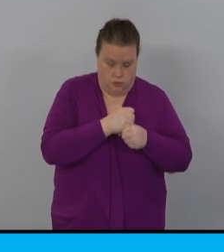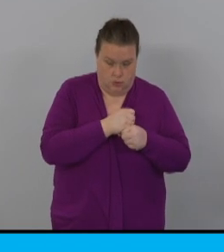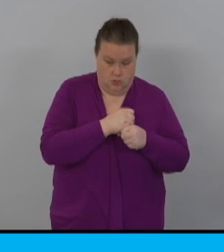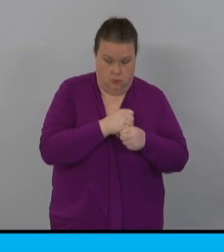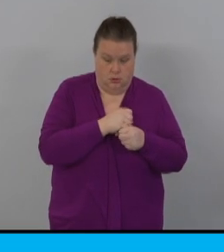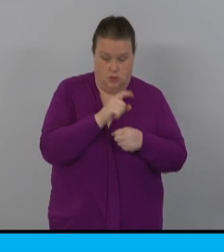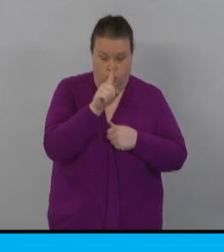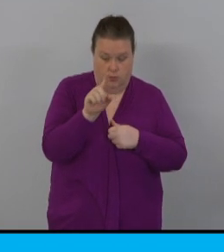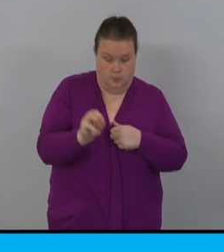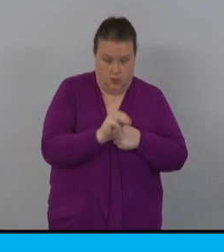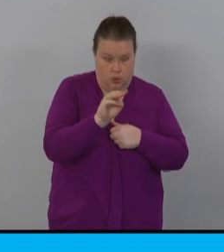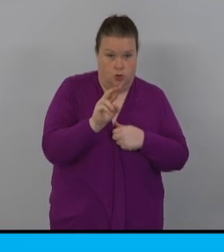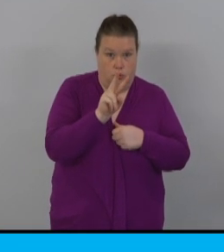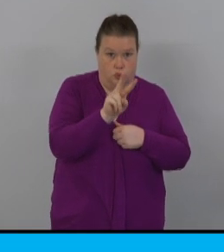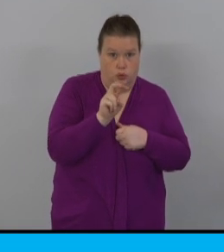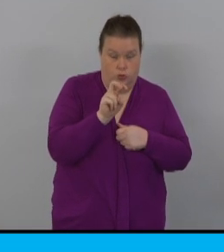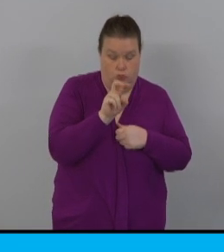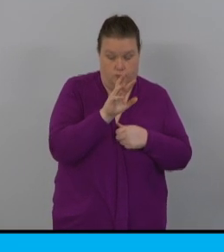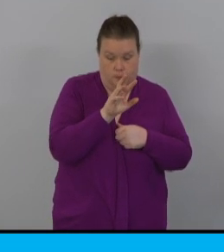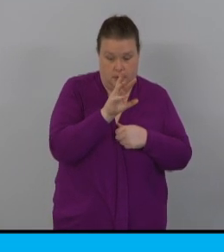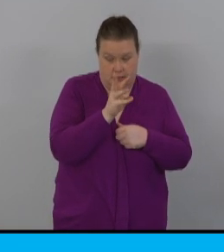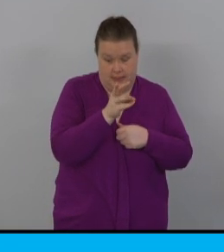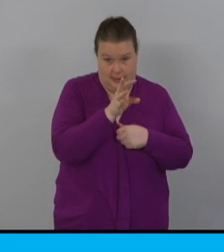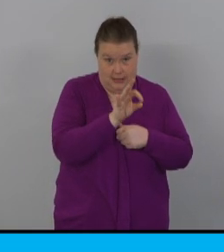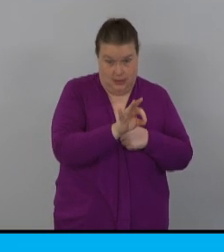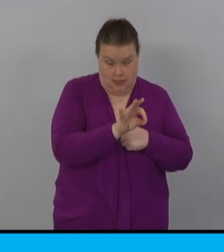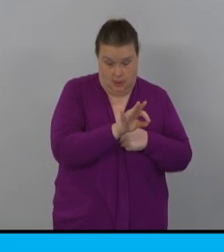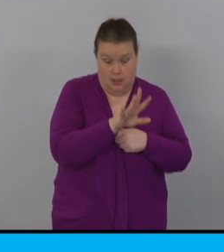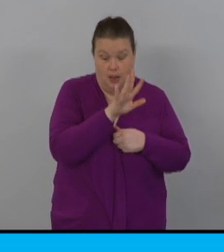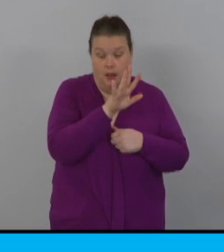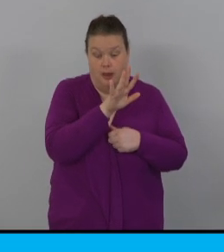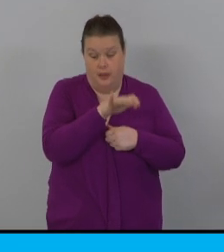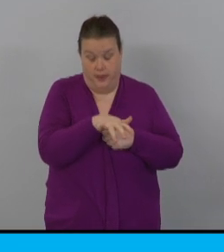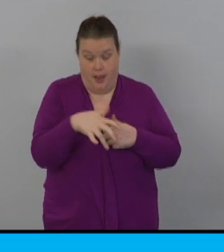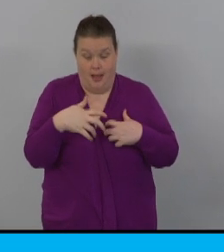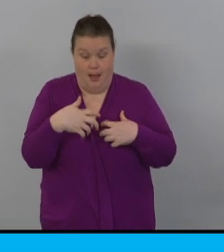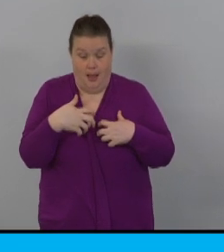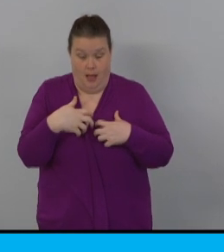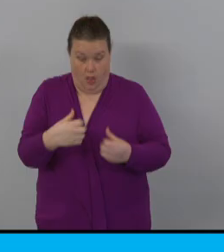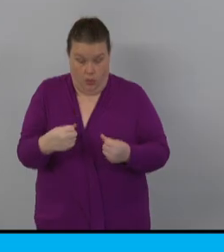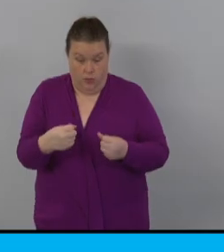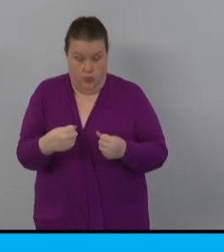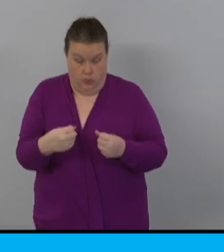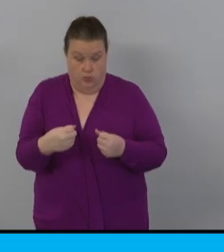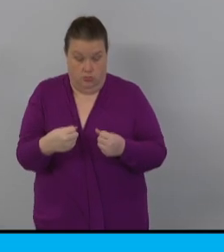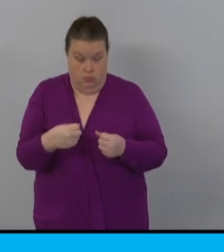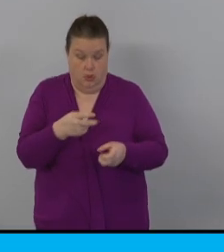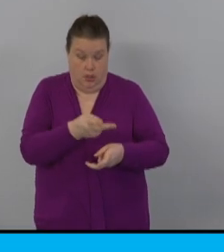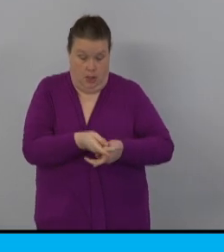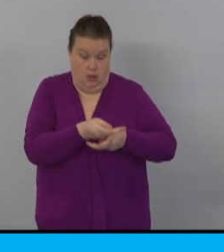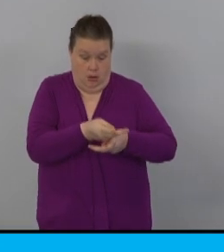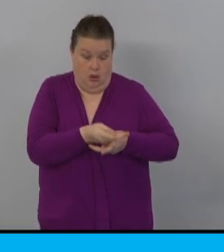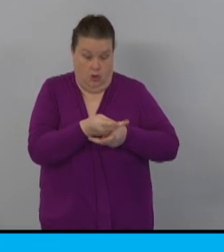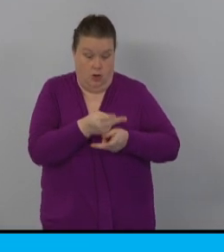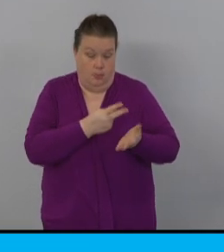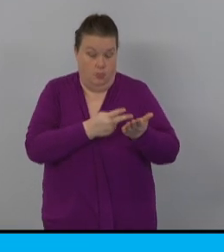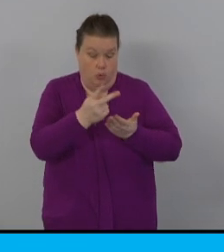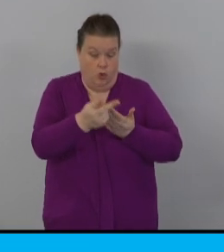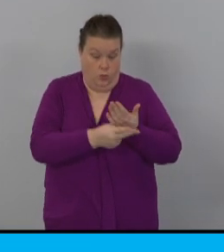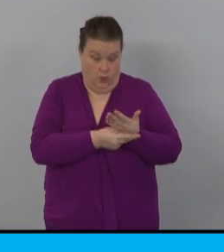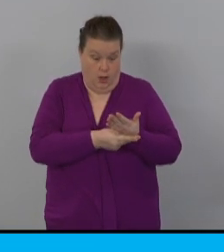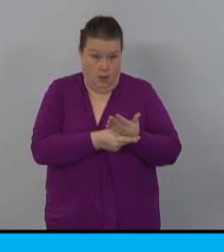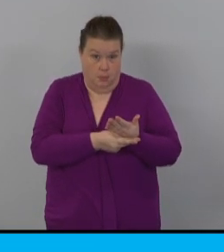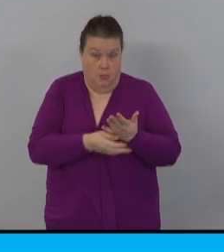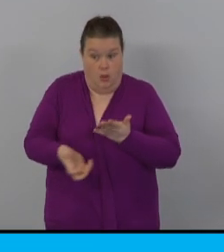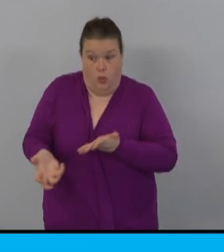the healthcare program is funding itself currently. Guama still is just a little